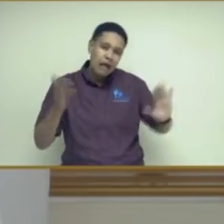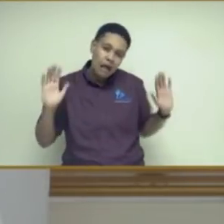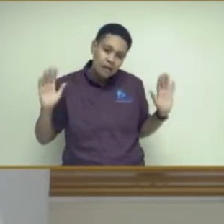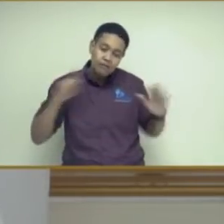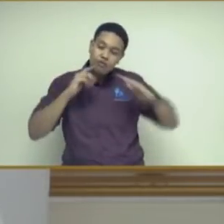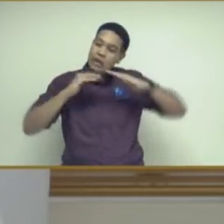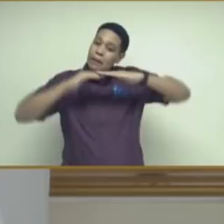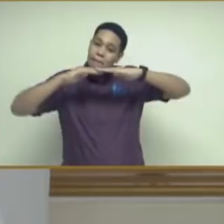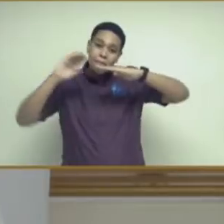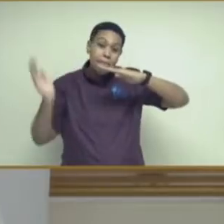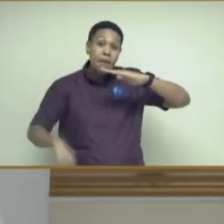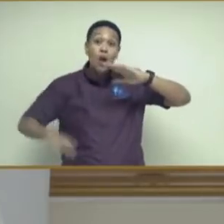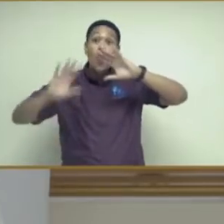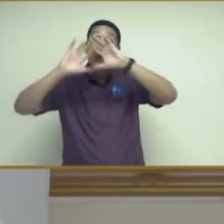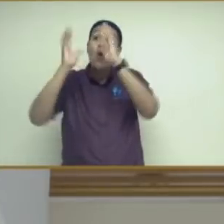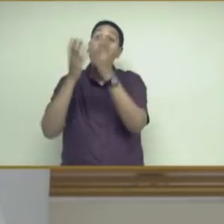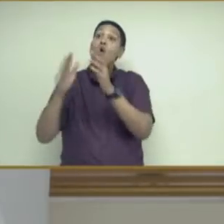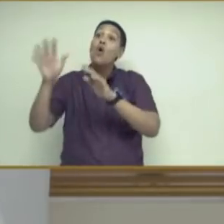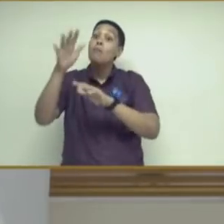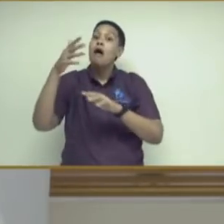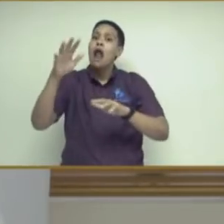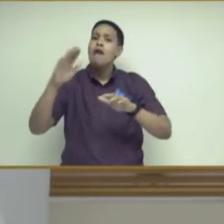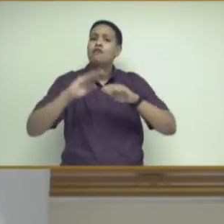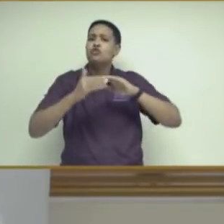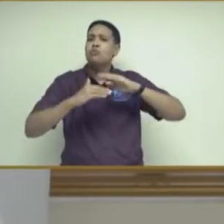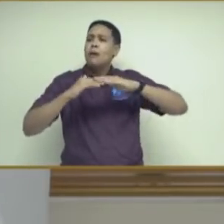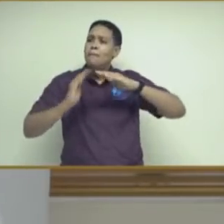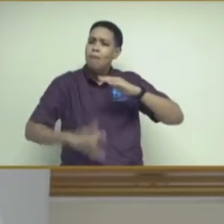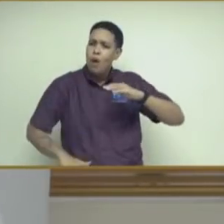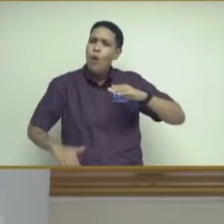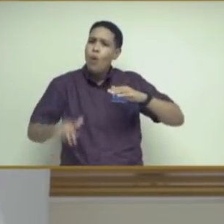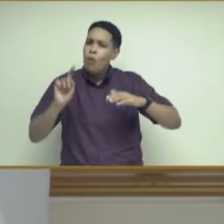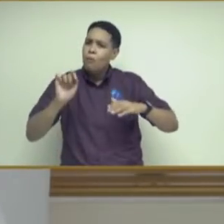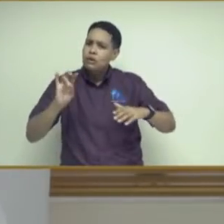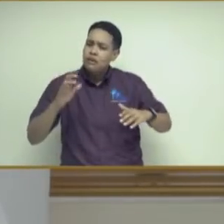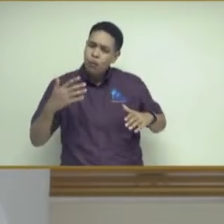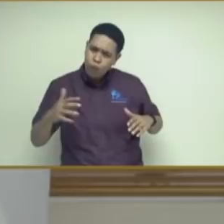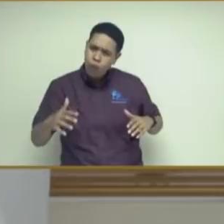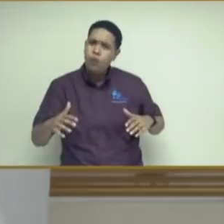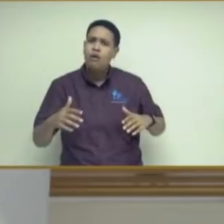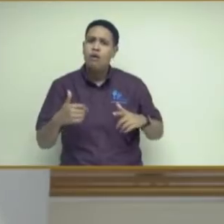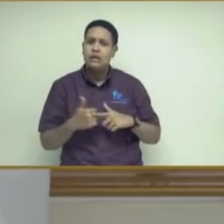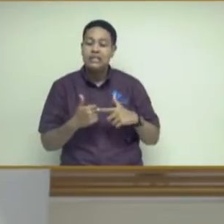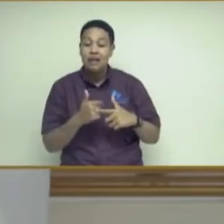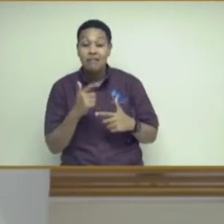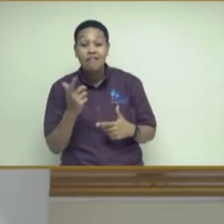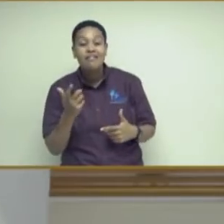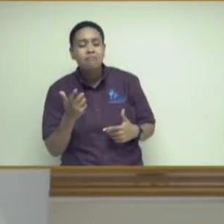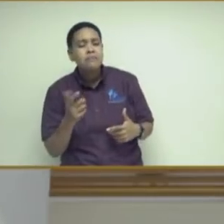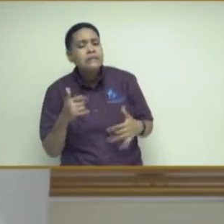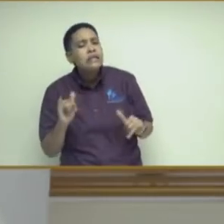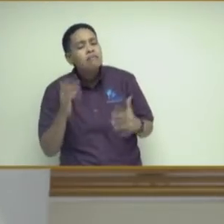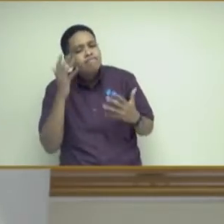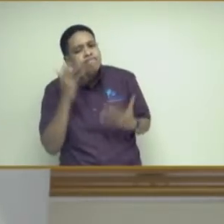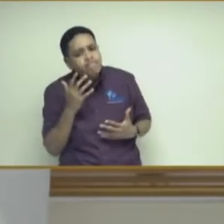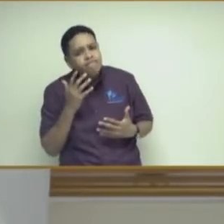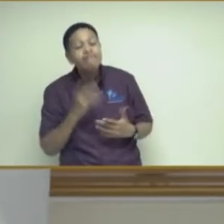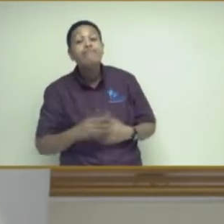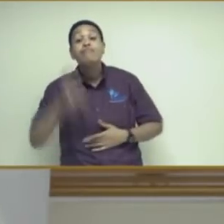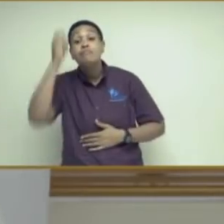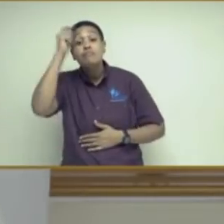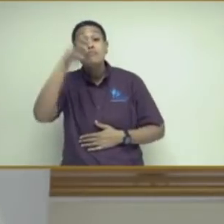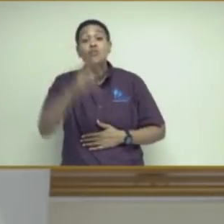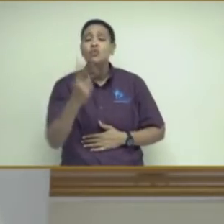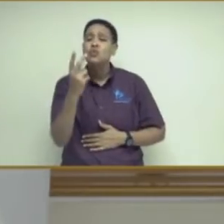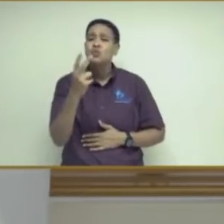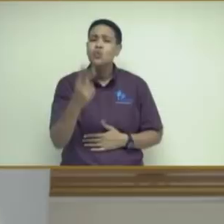well below the global average, but nevertheless still unfortunate. And of note, there are 2 currently critically